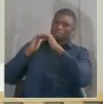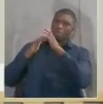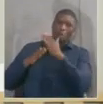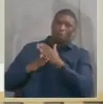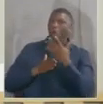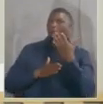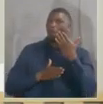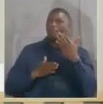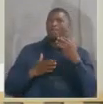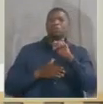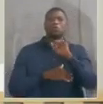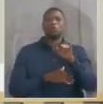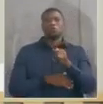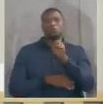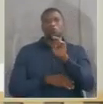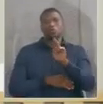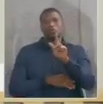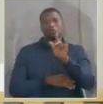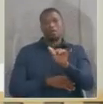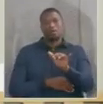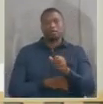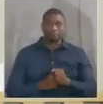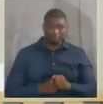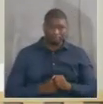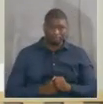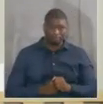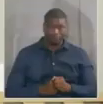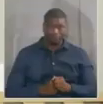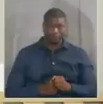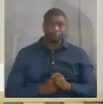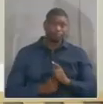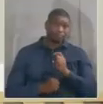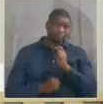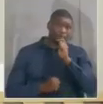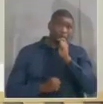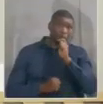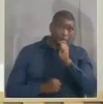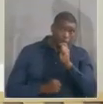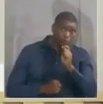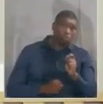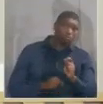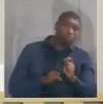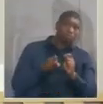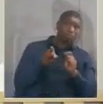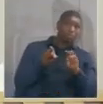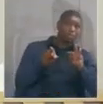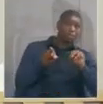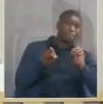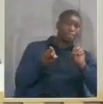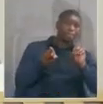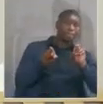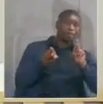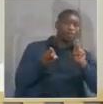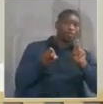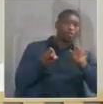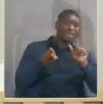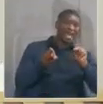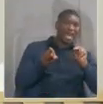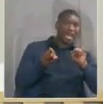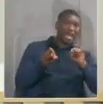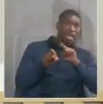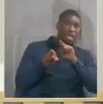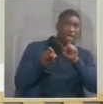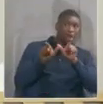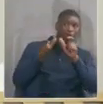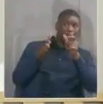operations in July. Of course, the Moerane Commission had findings that came after